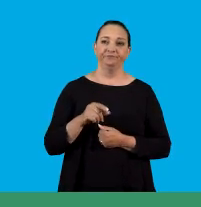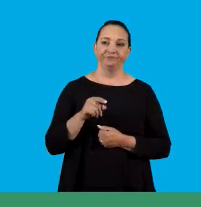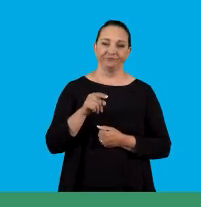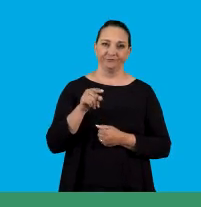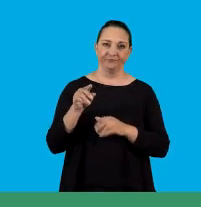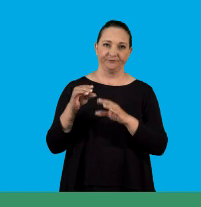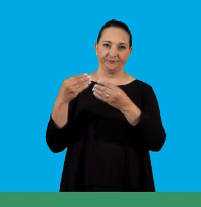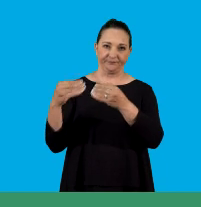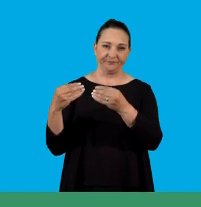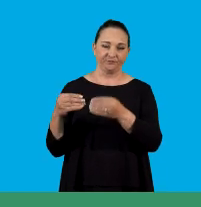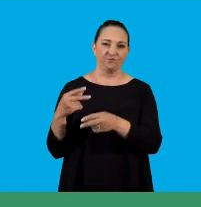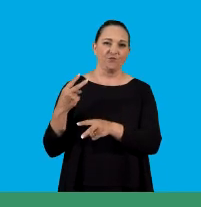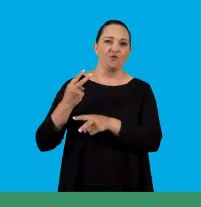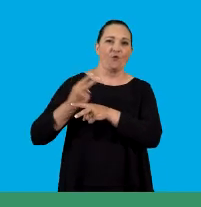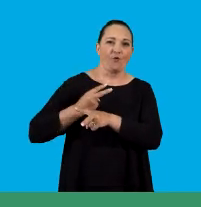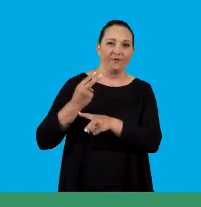upgrade